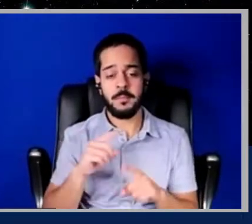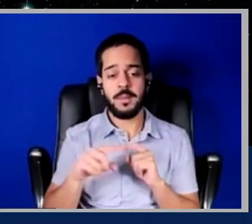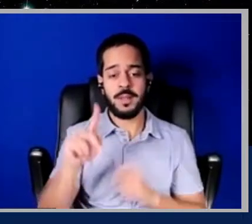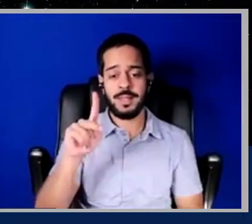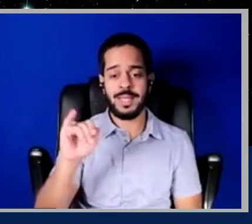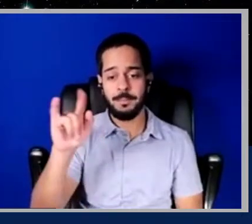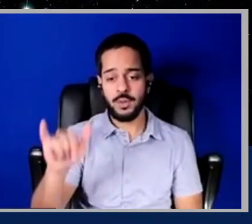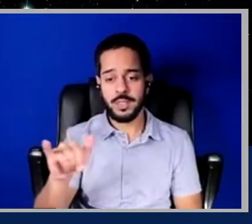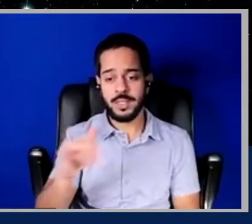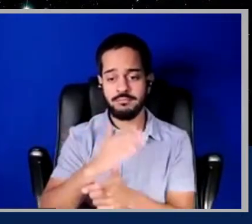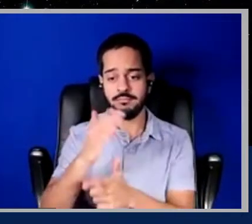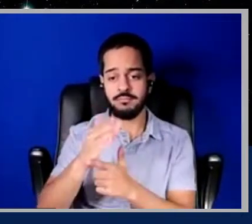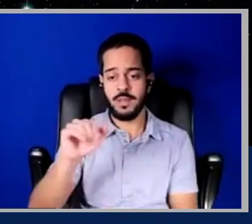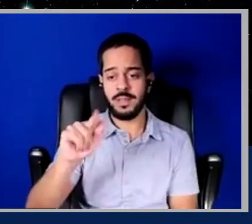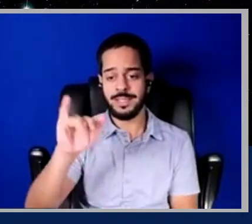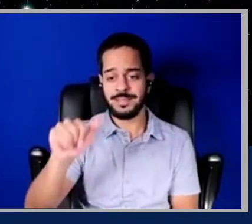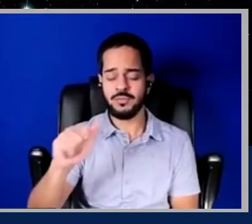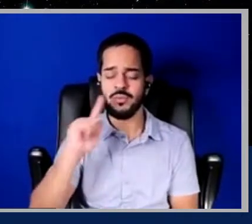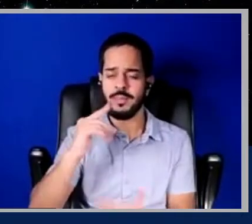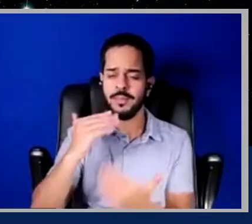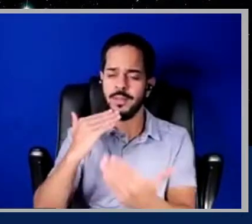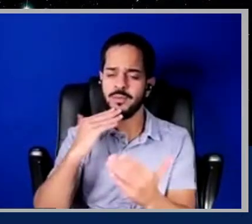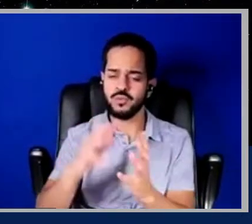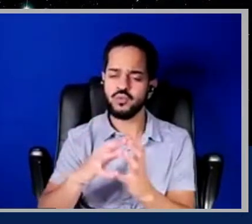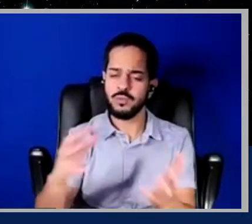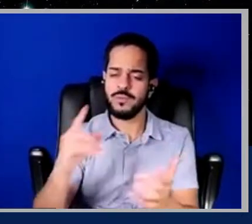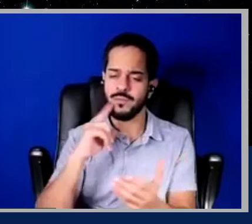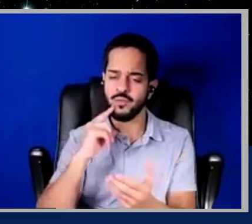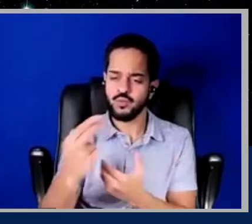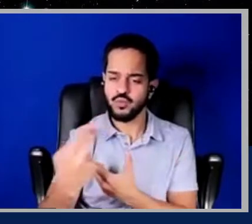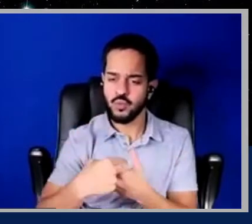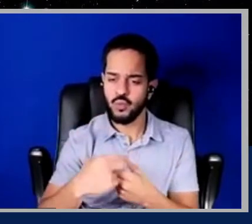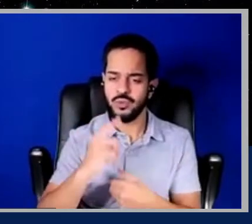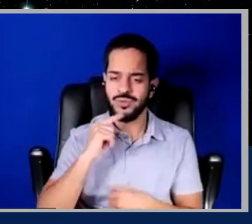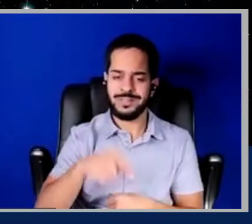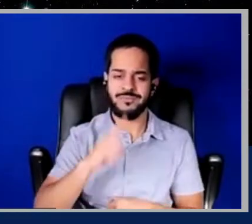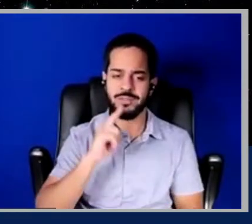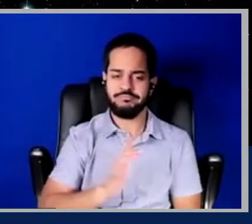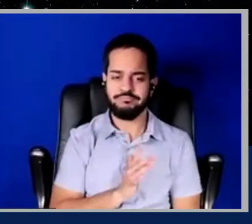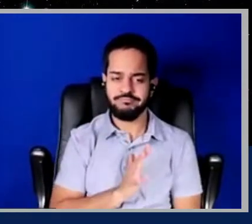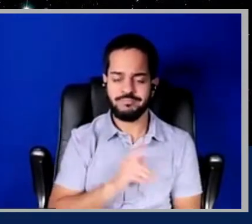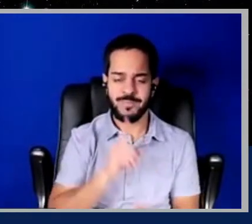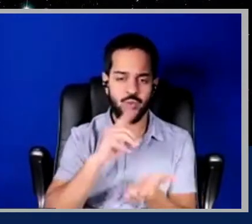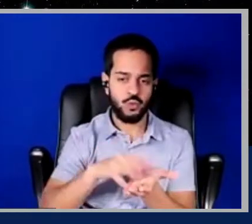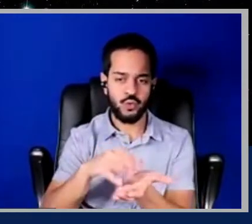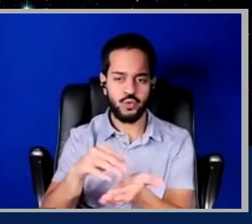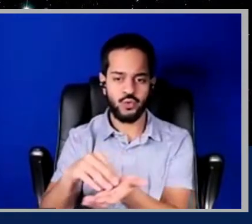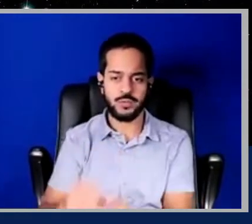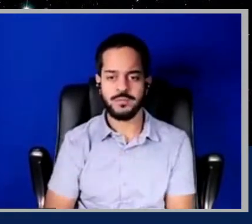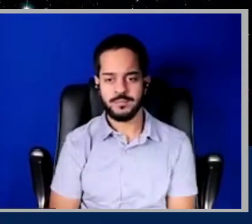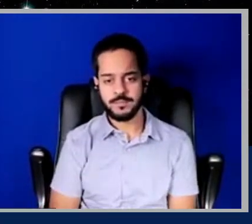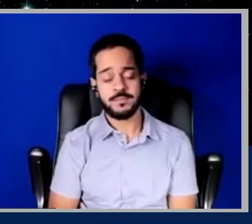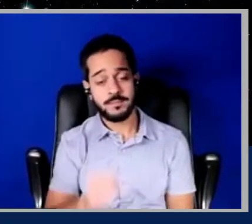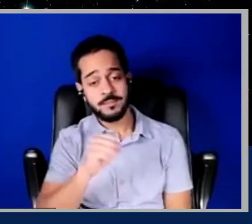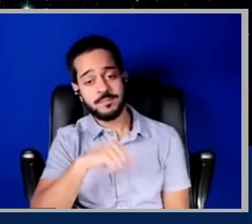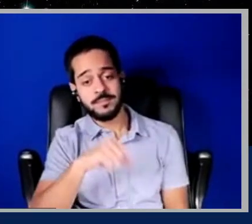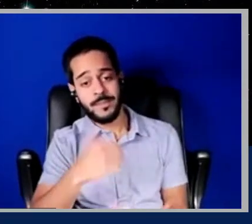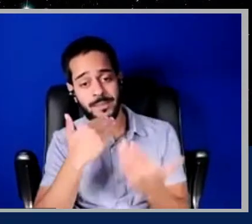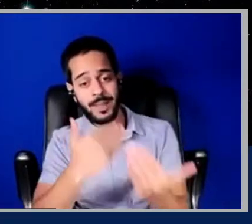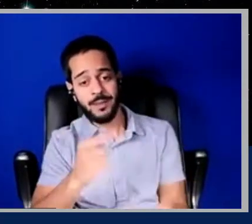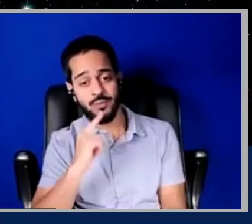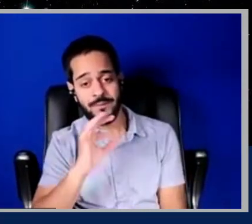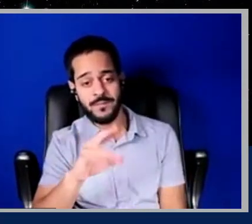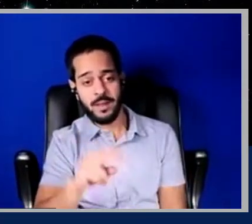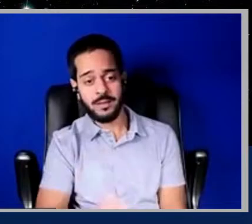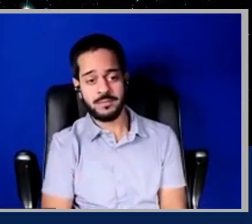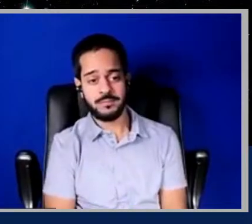you so much for joining us here today. This really was a cool thing to learn about. Thank you. Thanks. It was fun. All right,